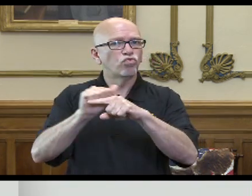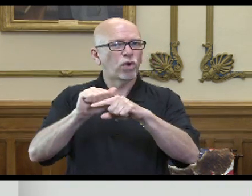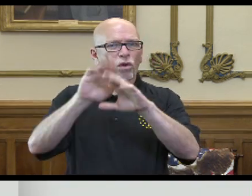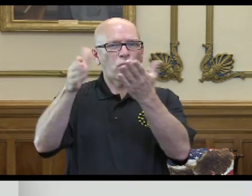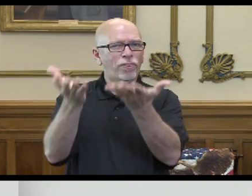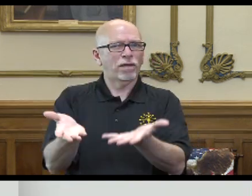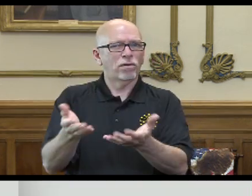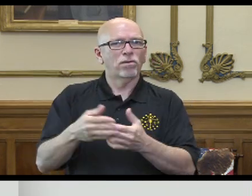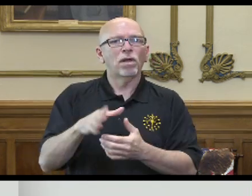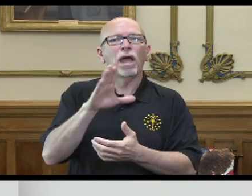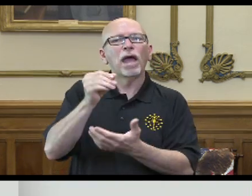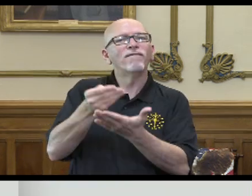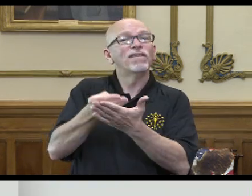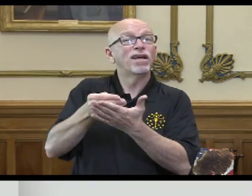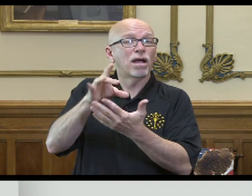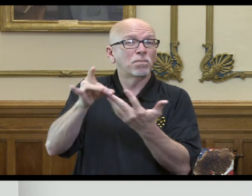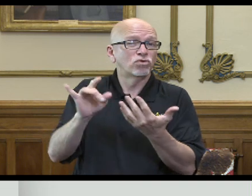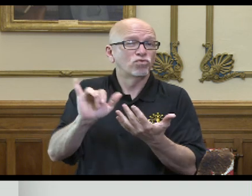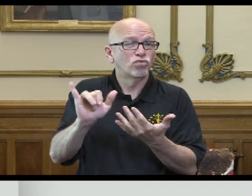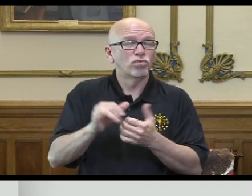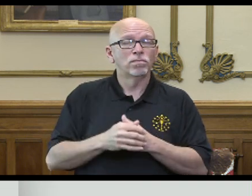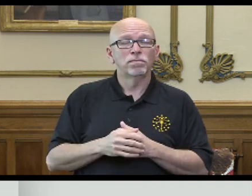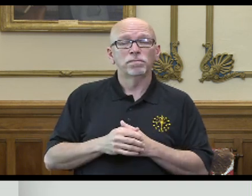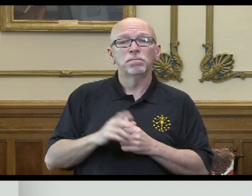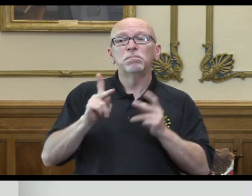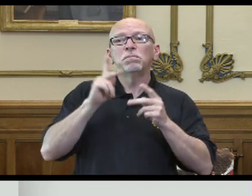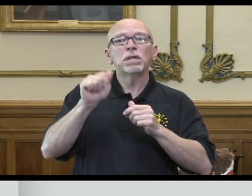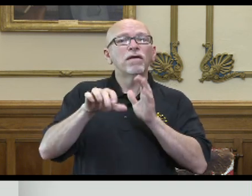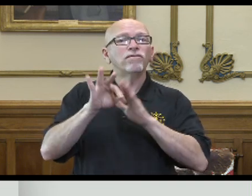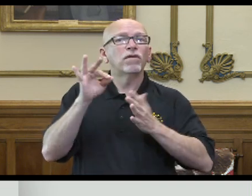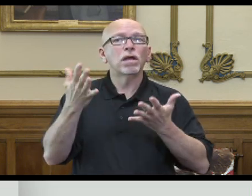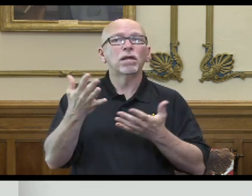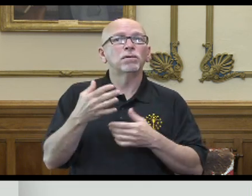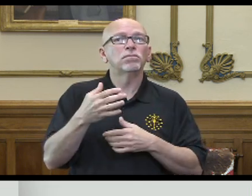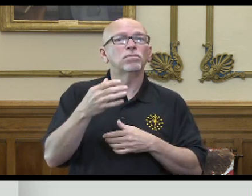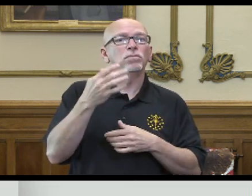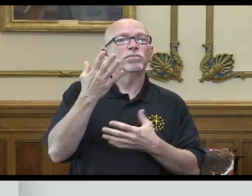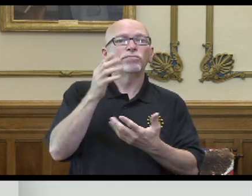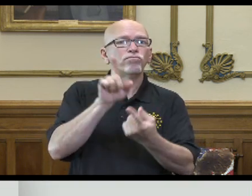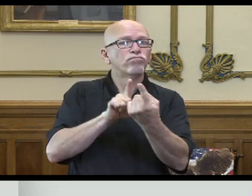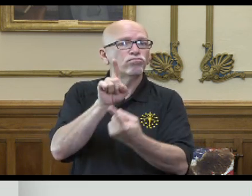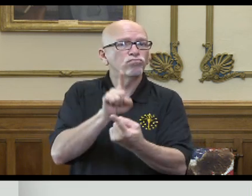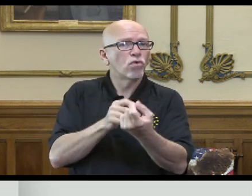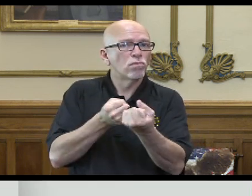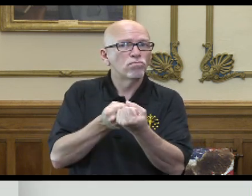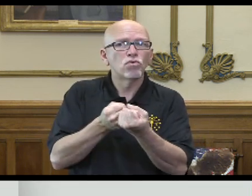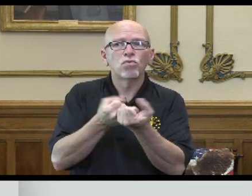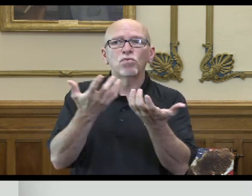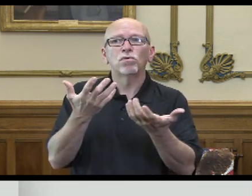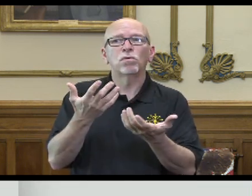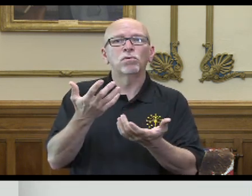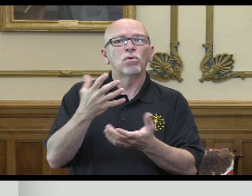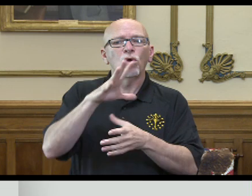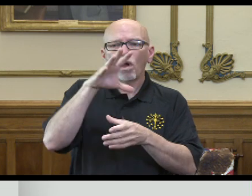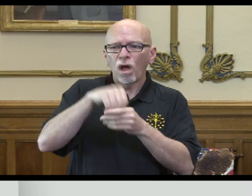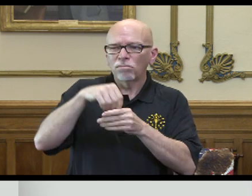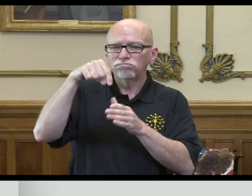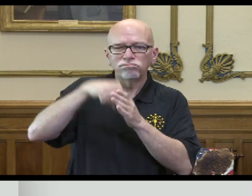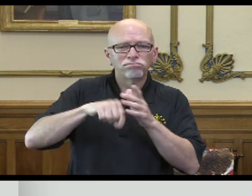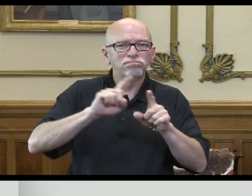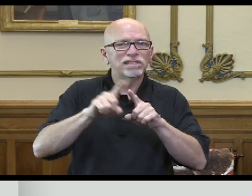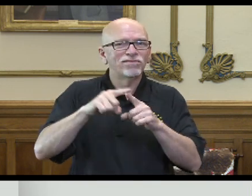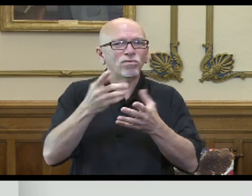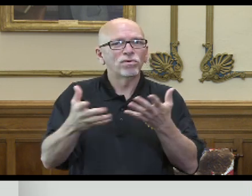and financial options as well. Individuals can find one-on-one support and comprehensive resources